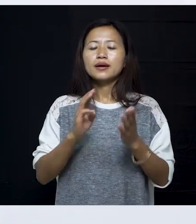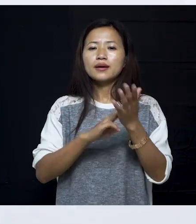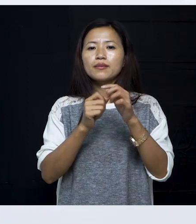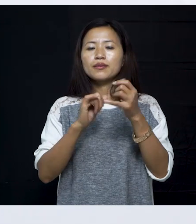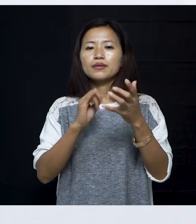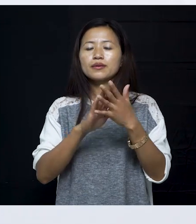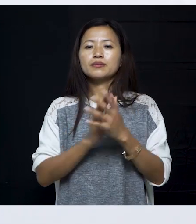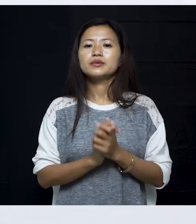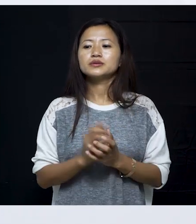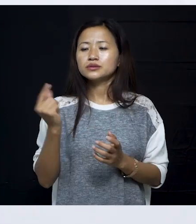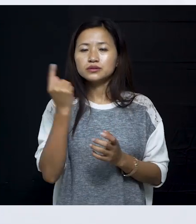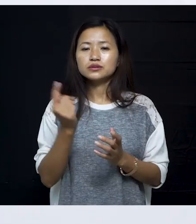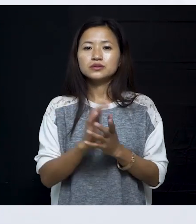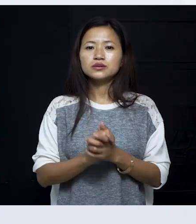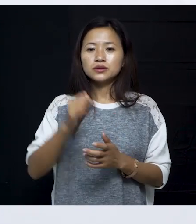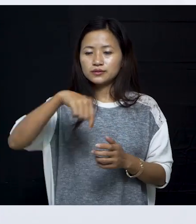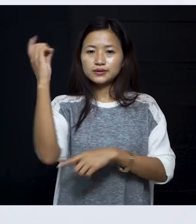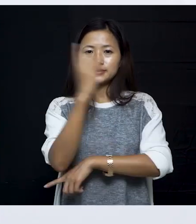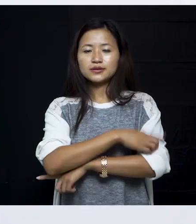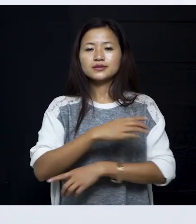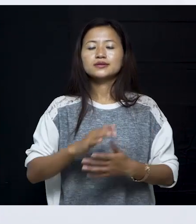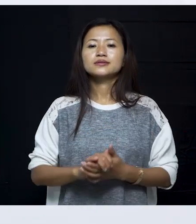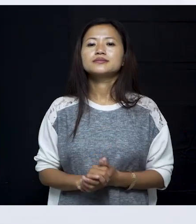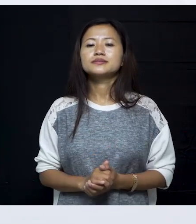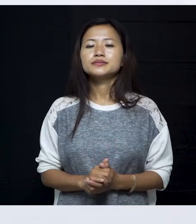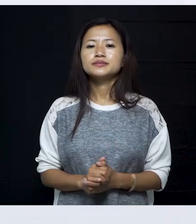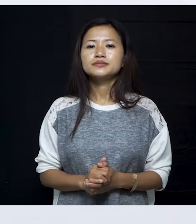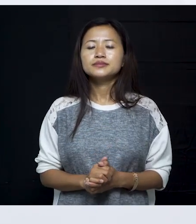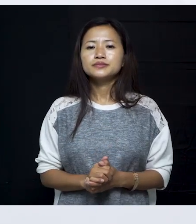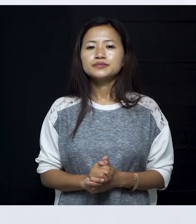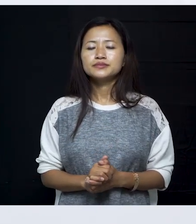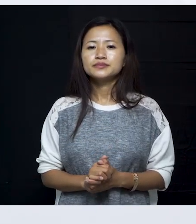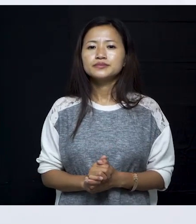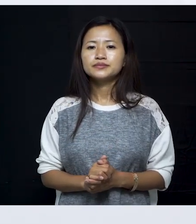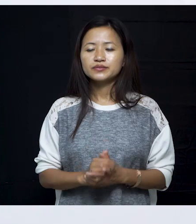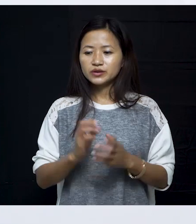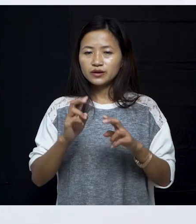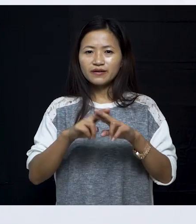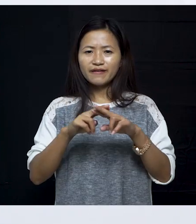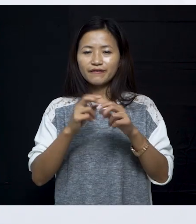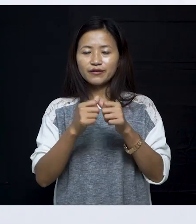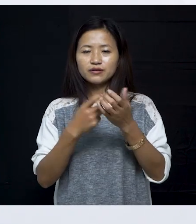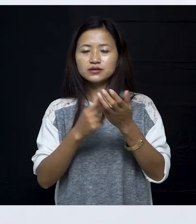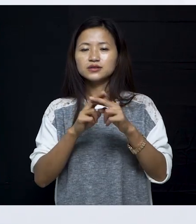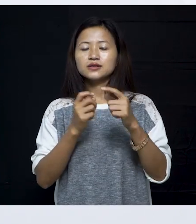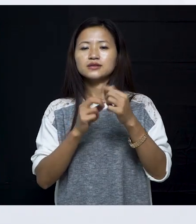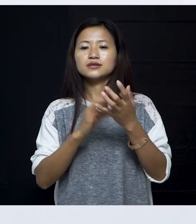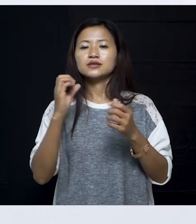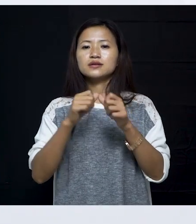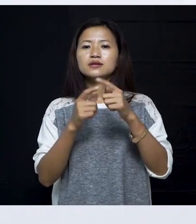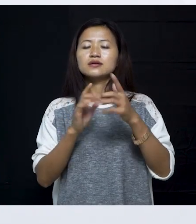kind of mask that we are using these days, but a theatrical mask. That is what you can